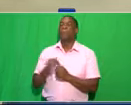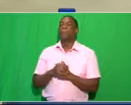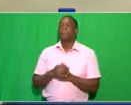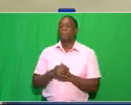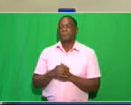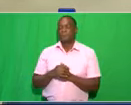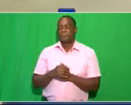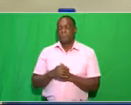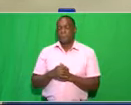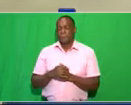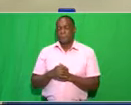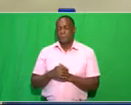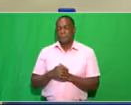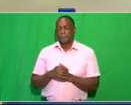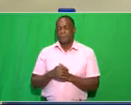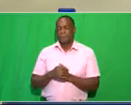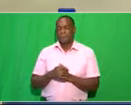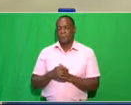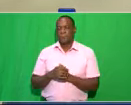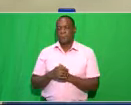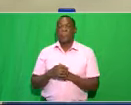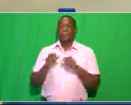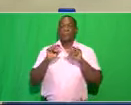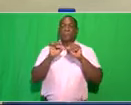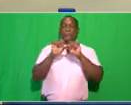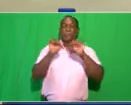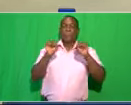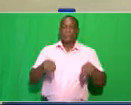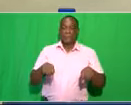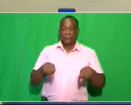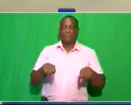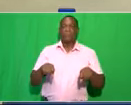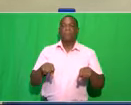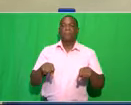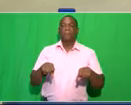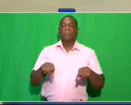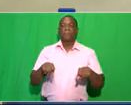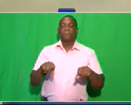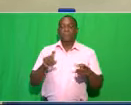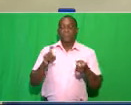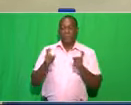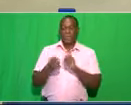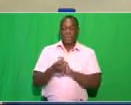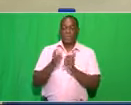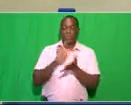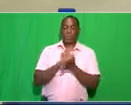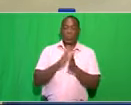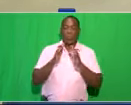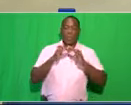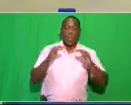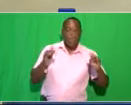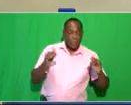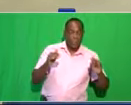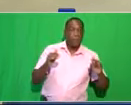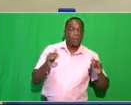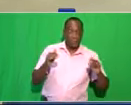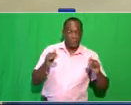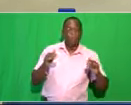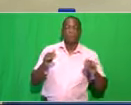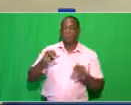the school level, by Ms. Shara Carrington-James, the role of teachers in moving an education system